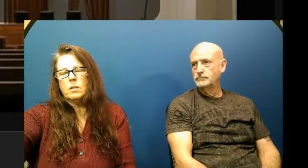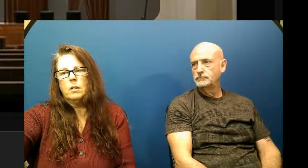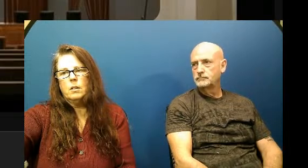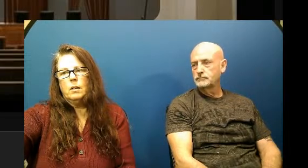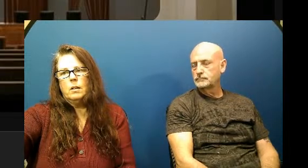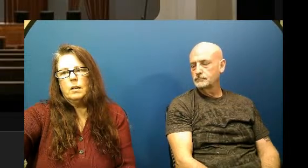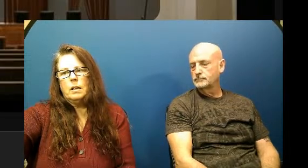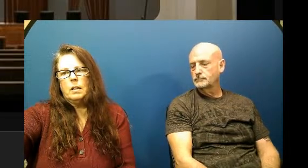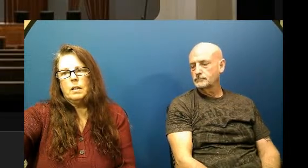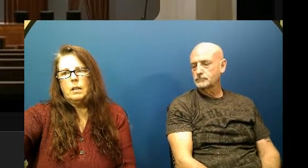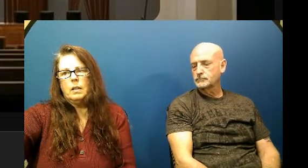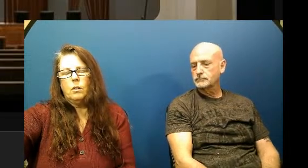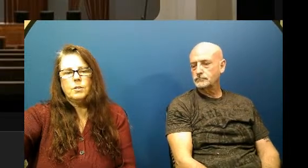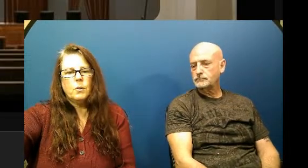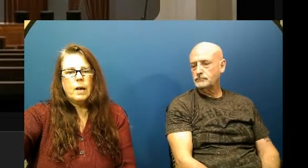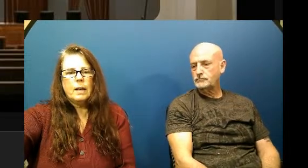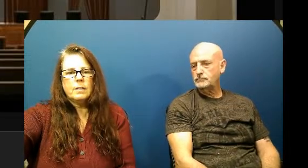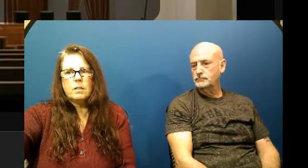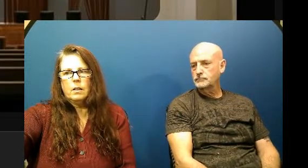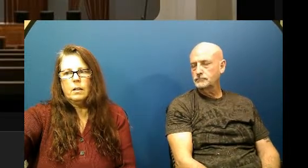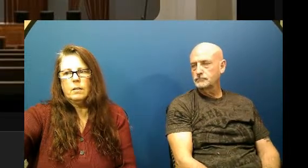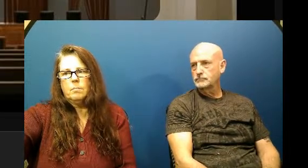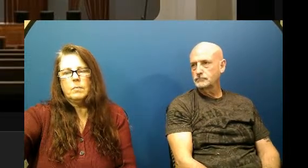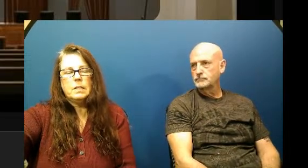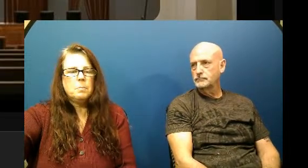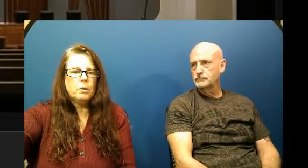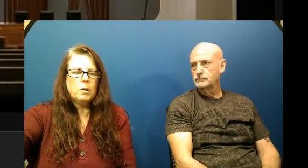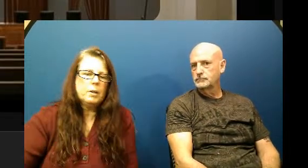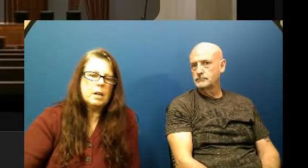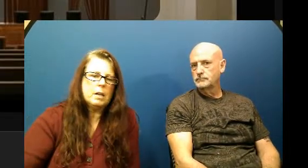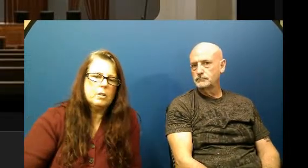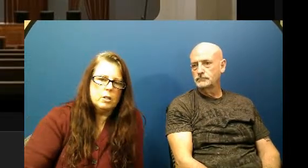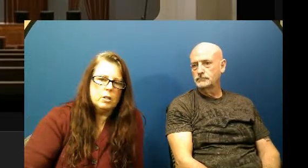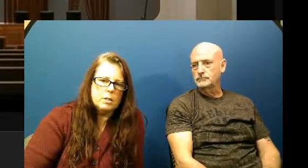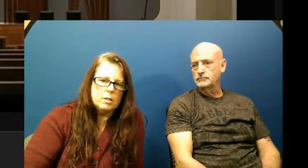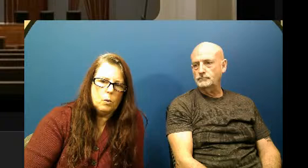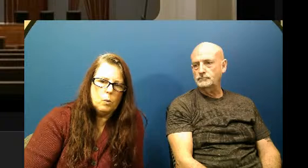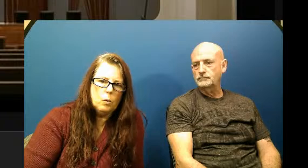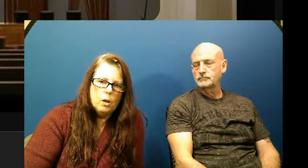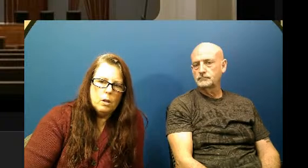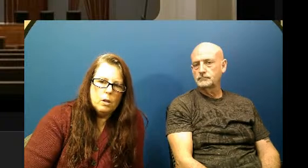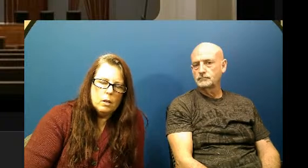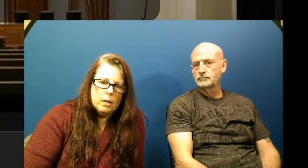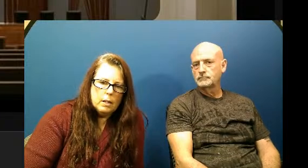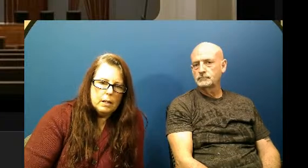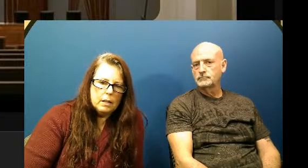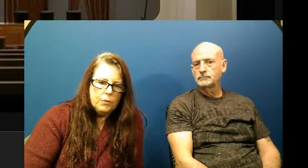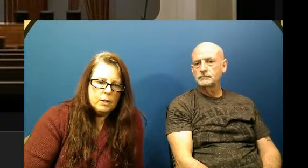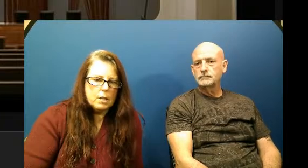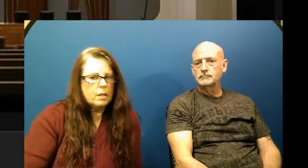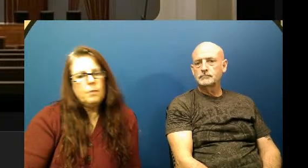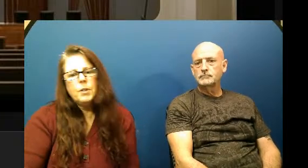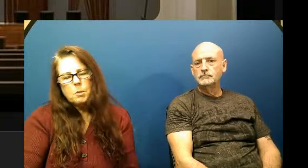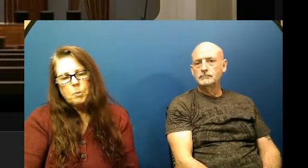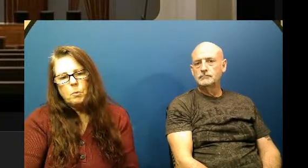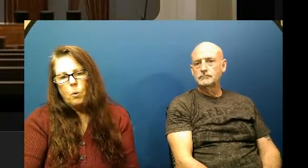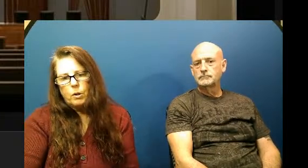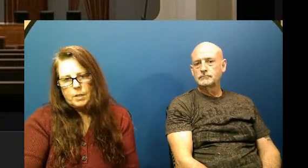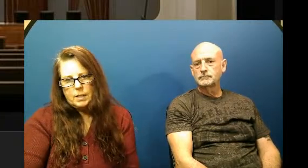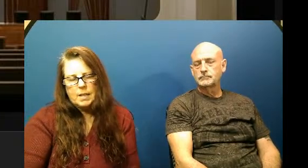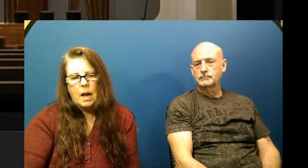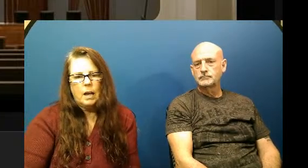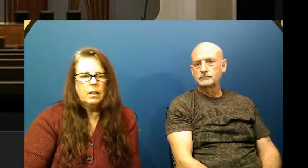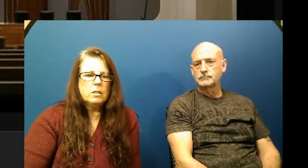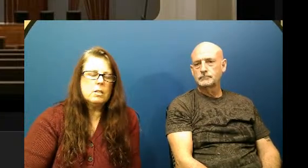And it also has deeper implications. So if the Supreme